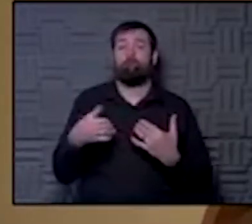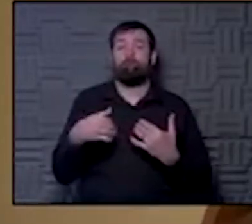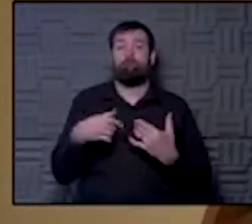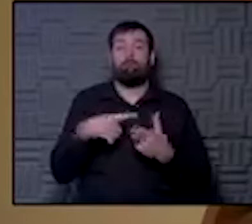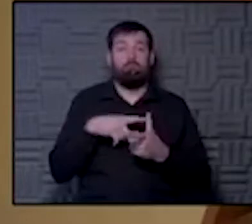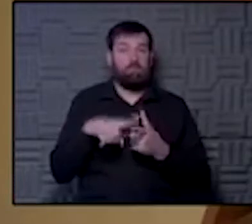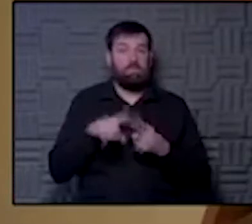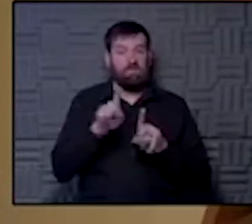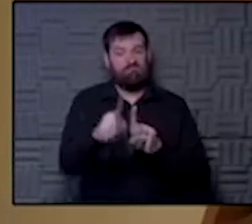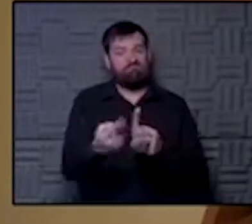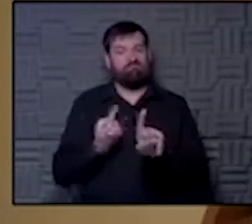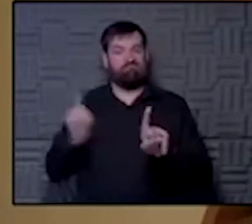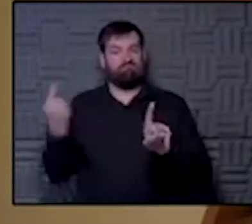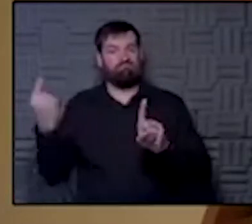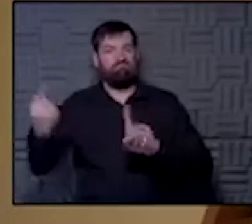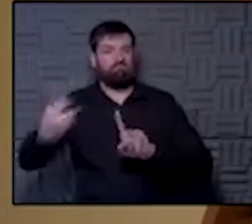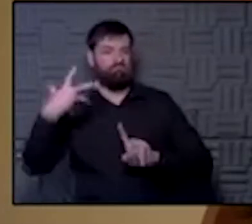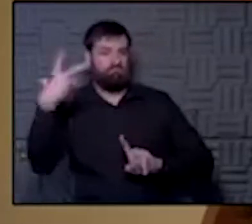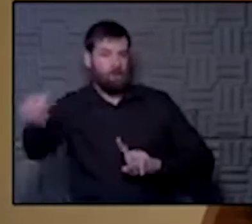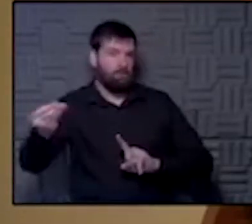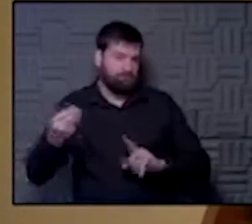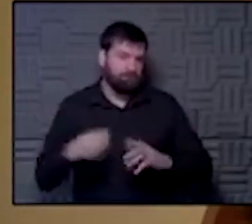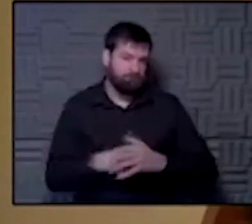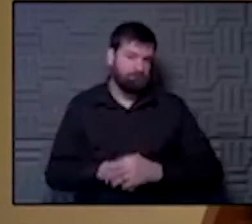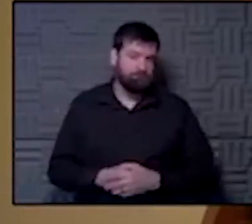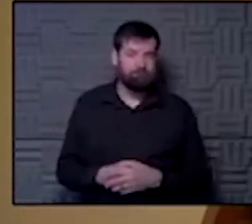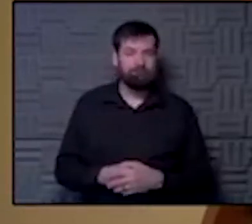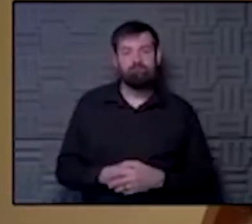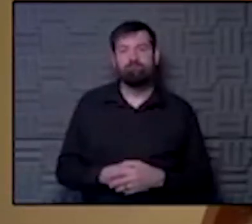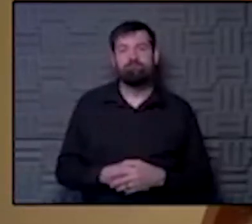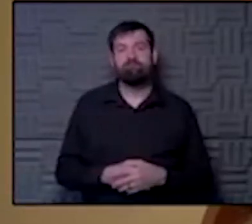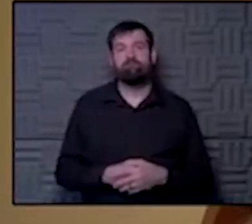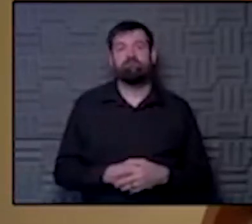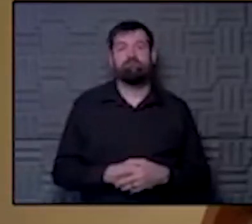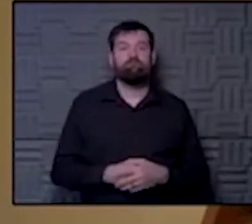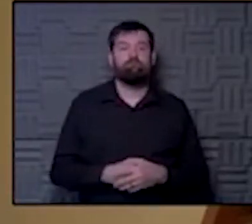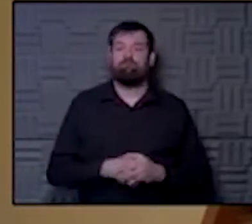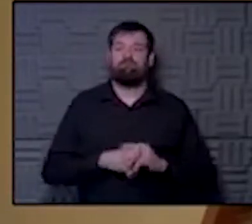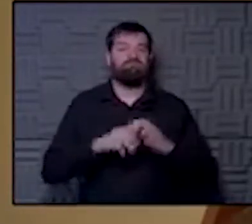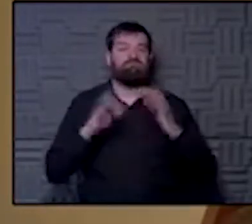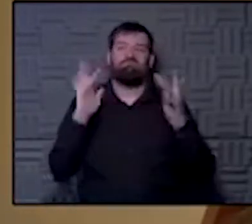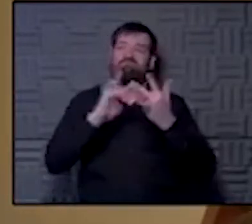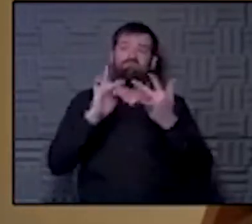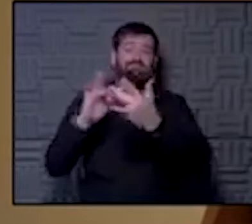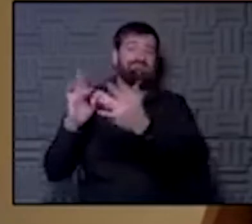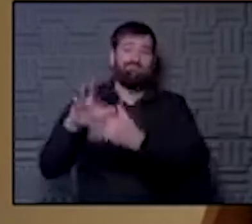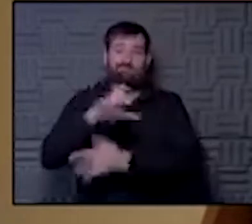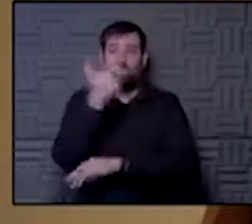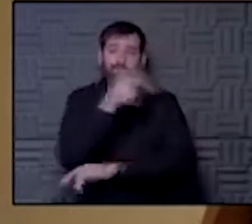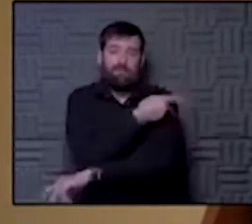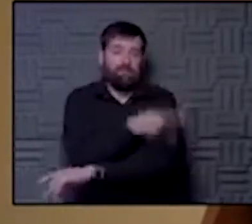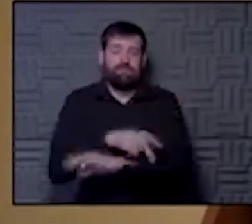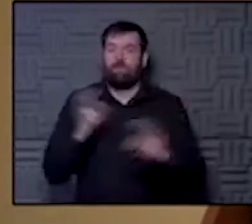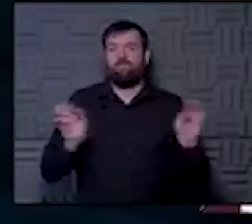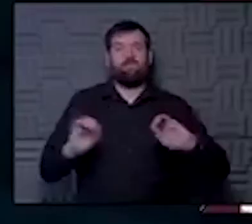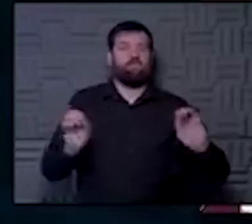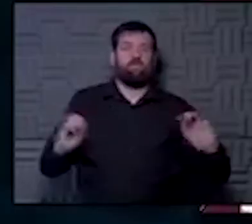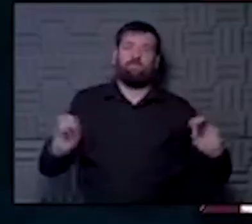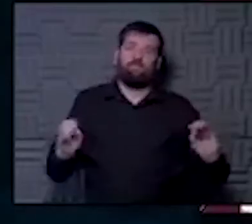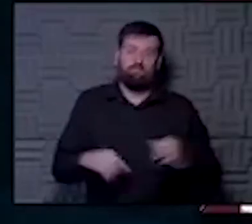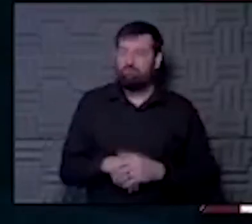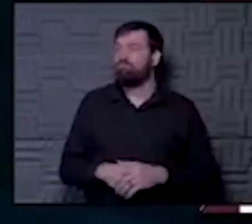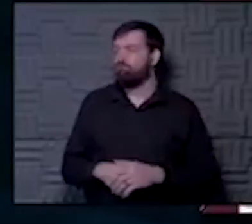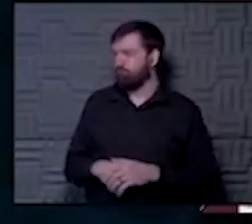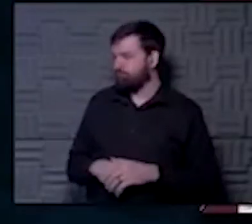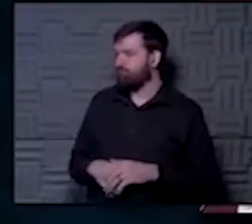back out through that private entrance back to their car. So they're not coming in contact with any of the patients in our building currently. Yeah, I